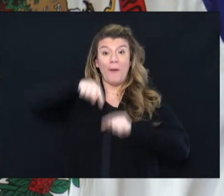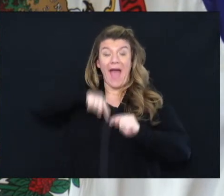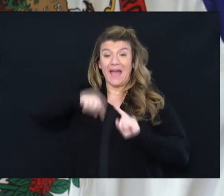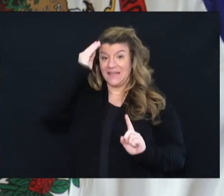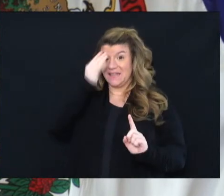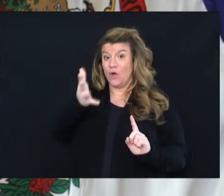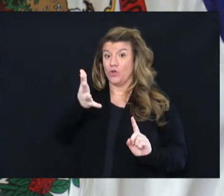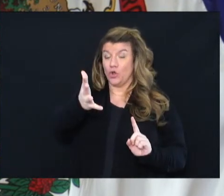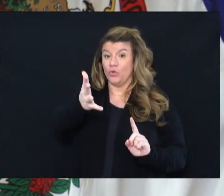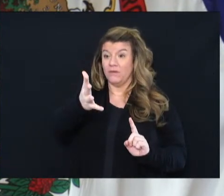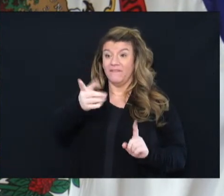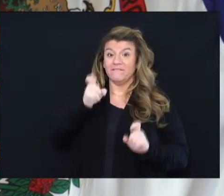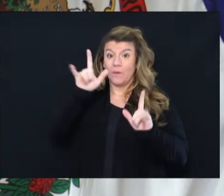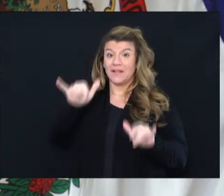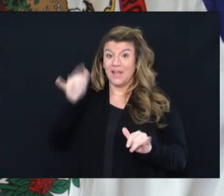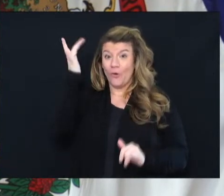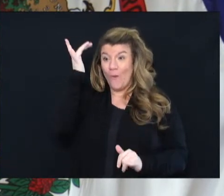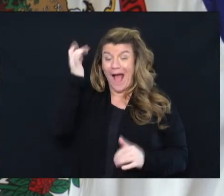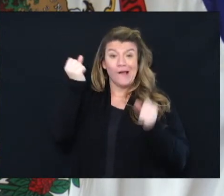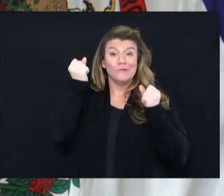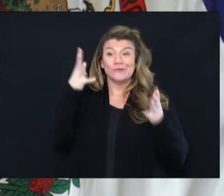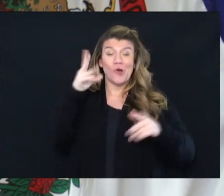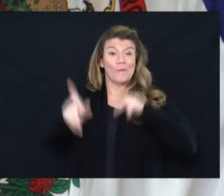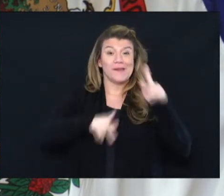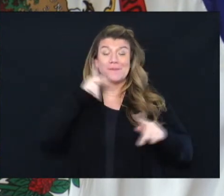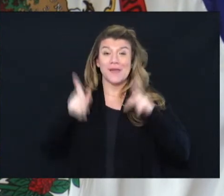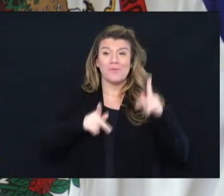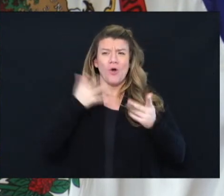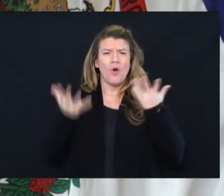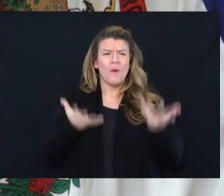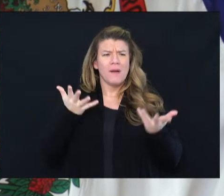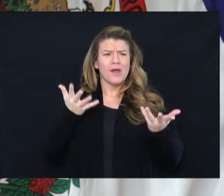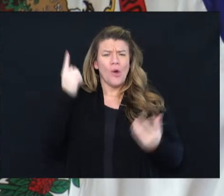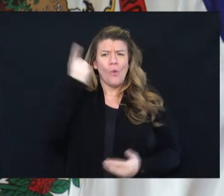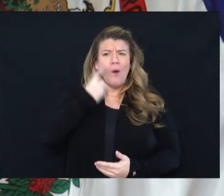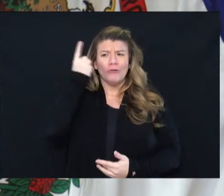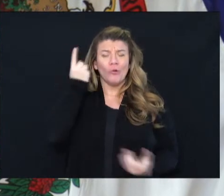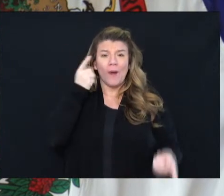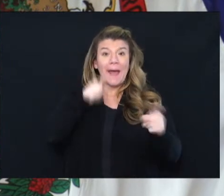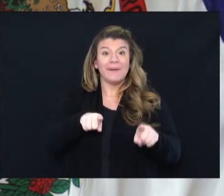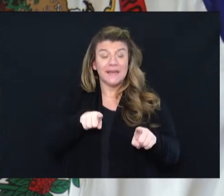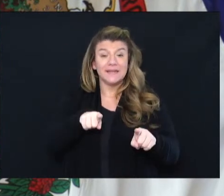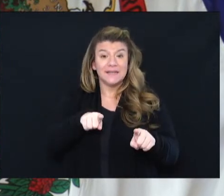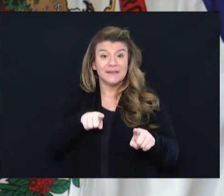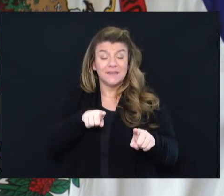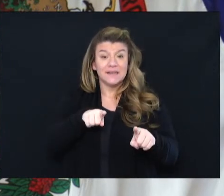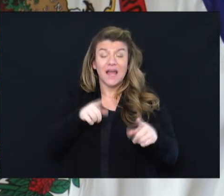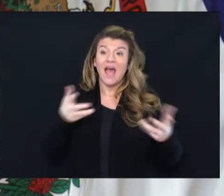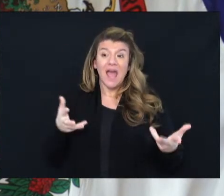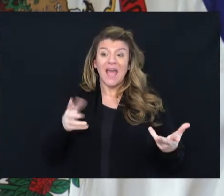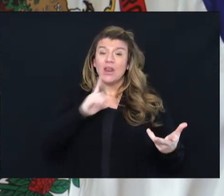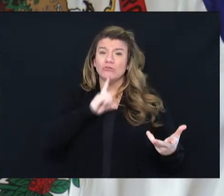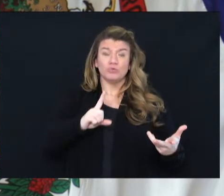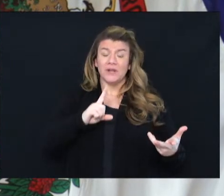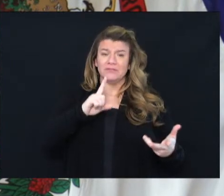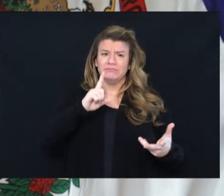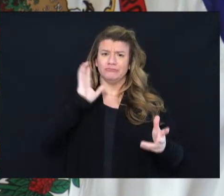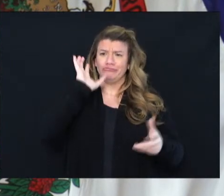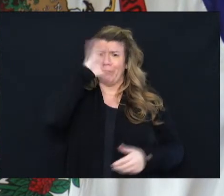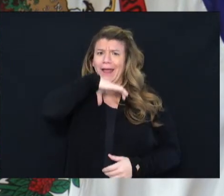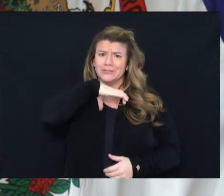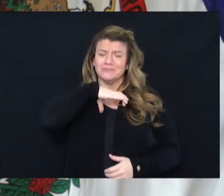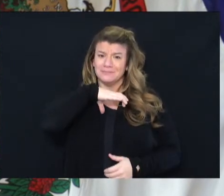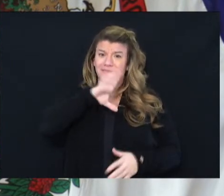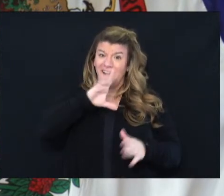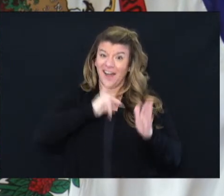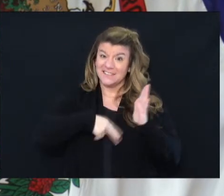very quickly, because so many people probably are wondering, well, what happened? And it was really bizarre, to tell you the truth.